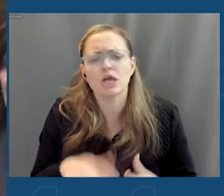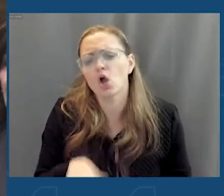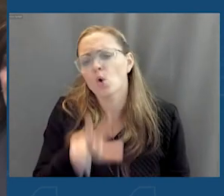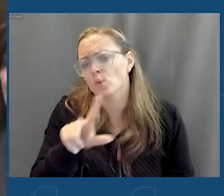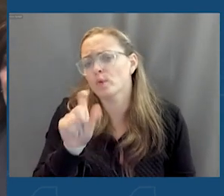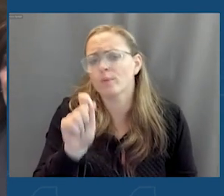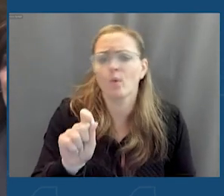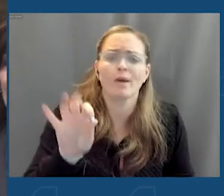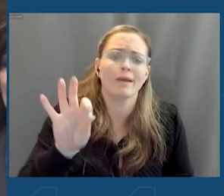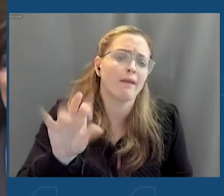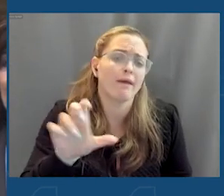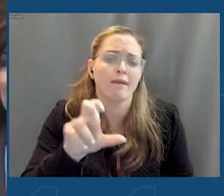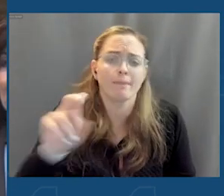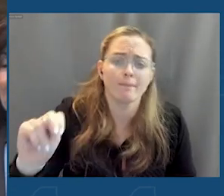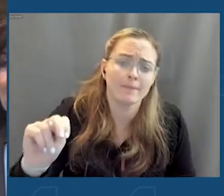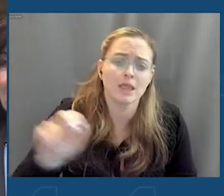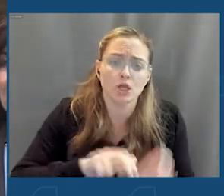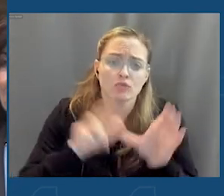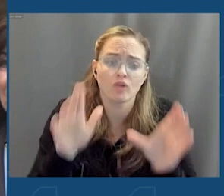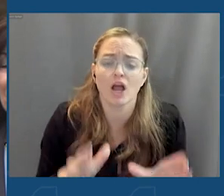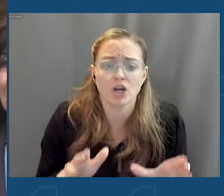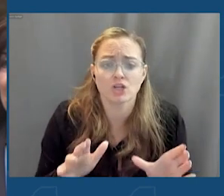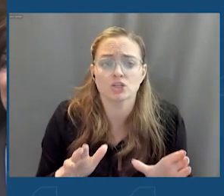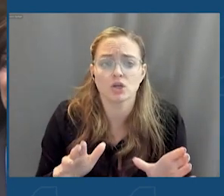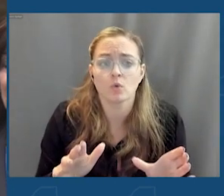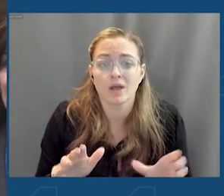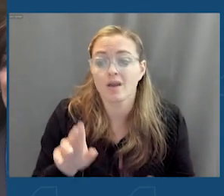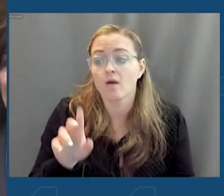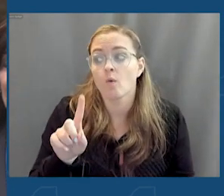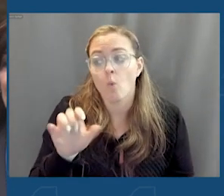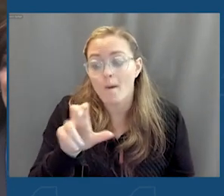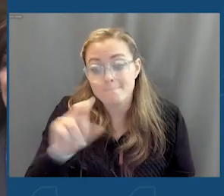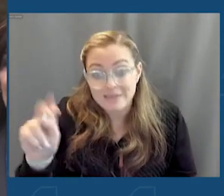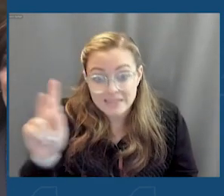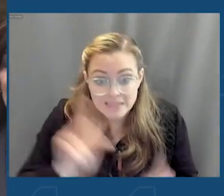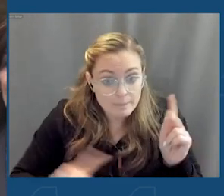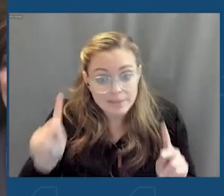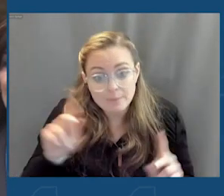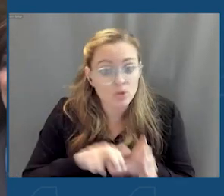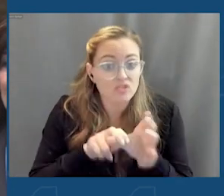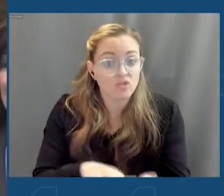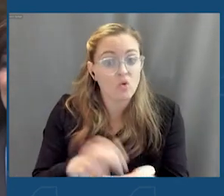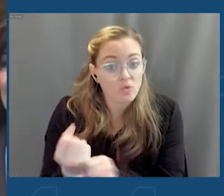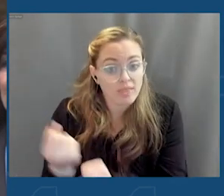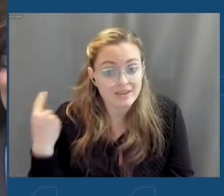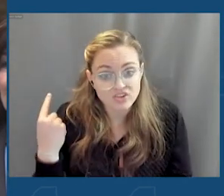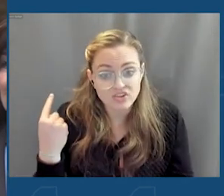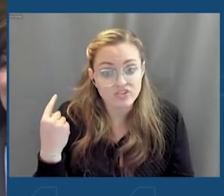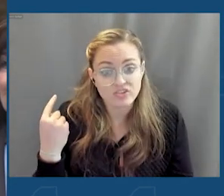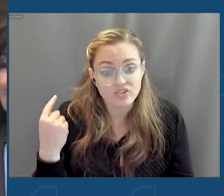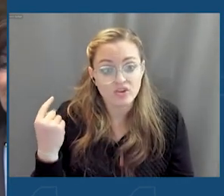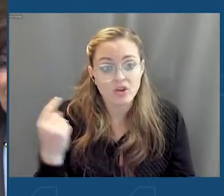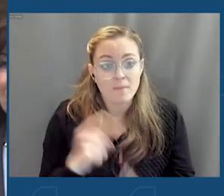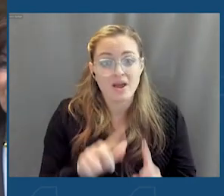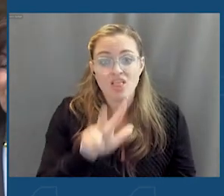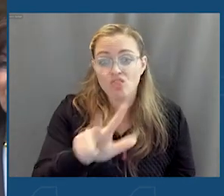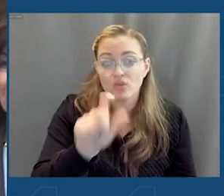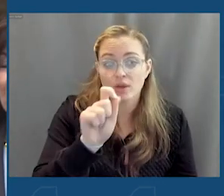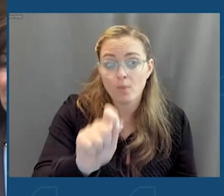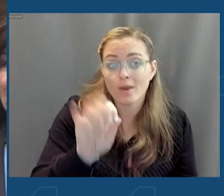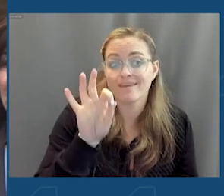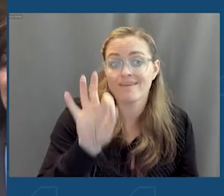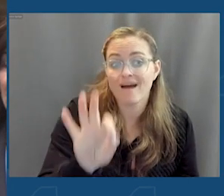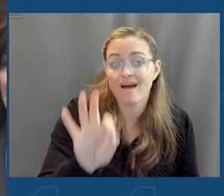3.9 million riders. We had 1 billion people that rode our system last year. But we have